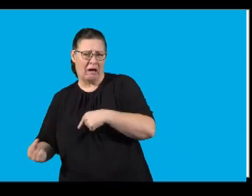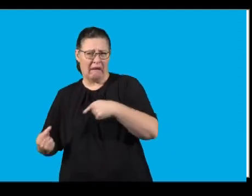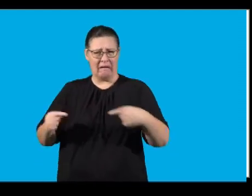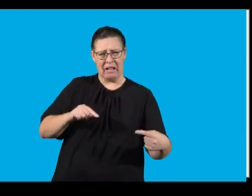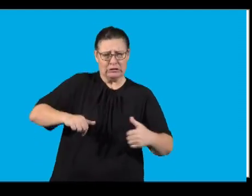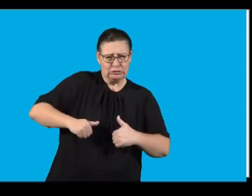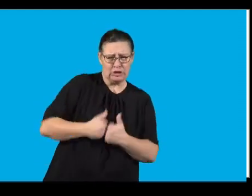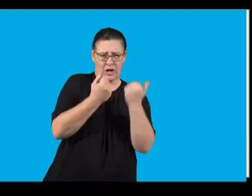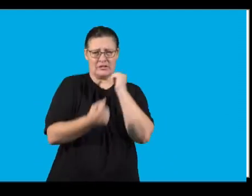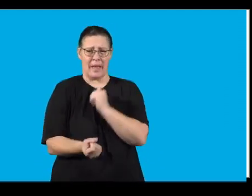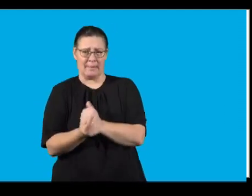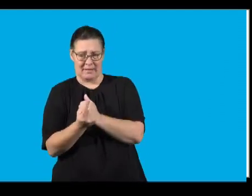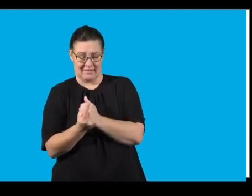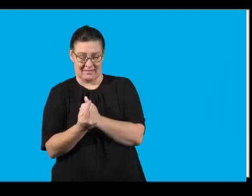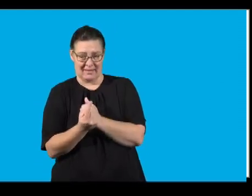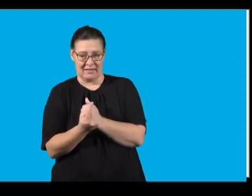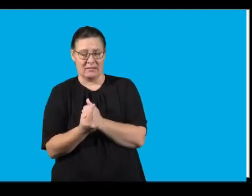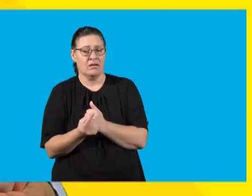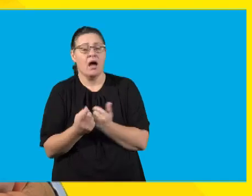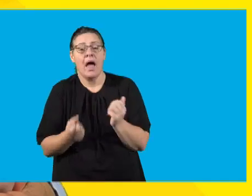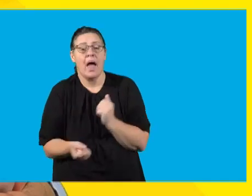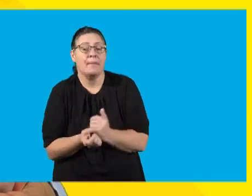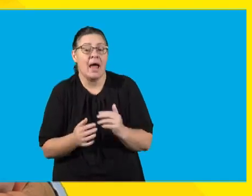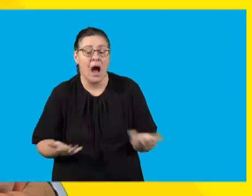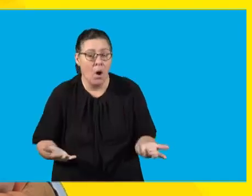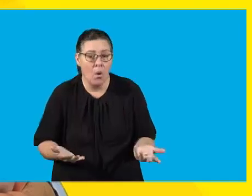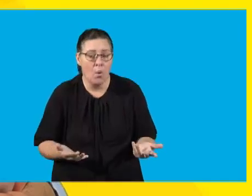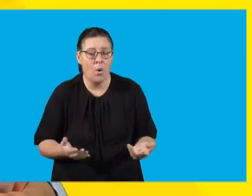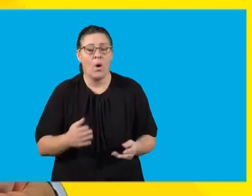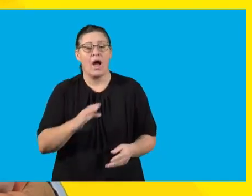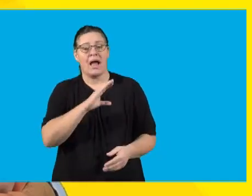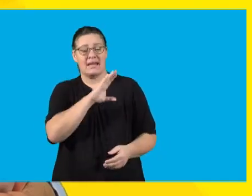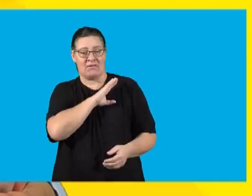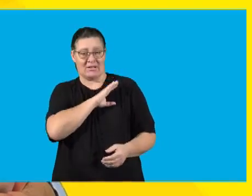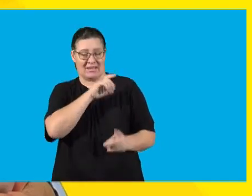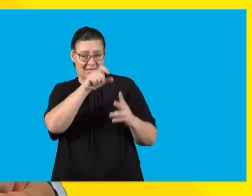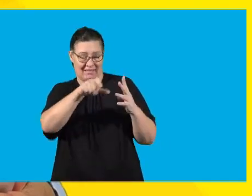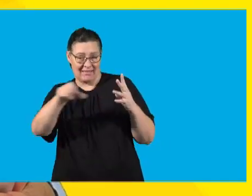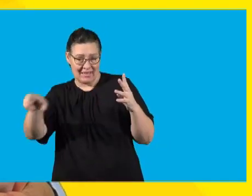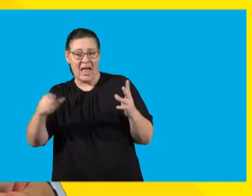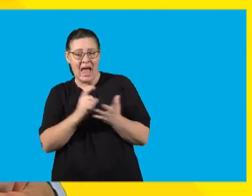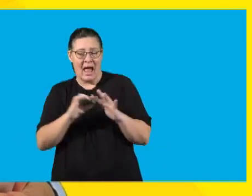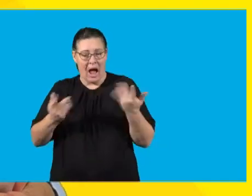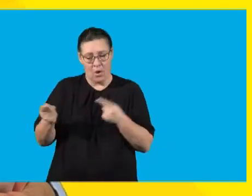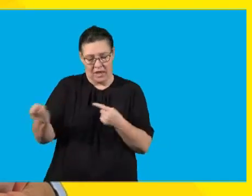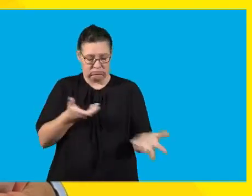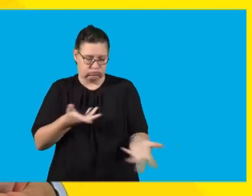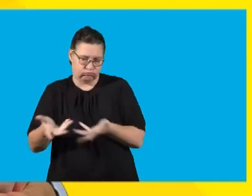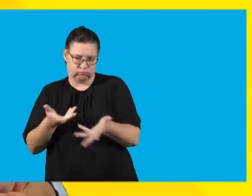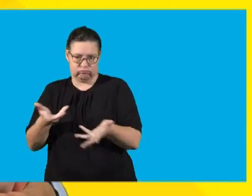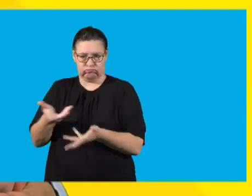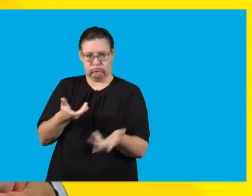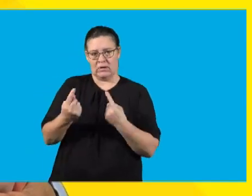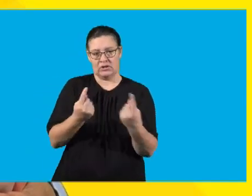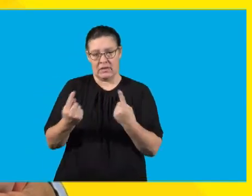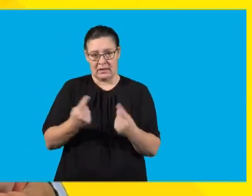the challenge that's happening. And remember, this is normally created by your characters and how they interact with